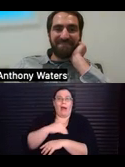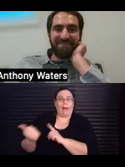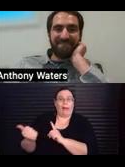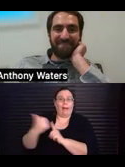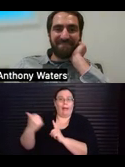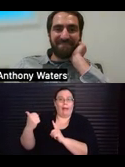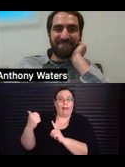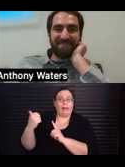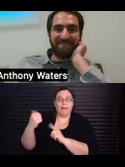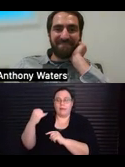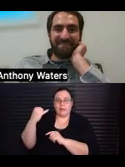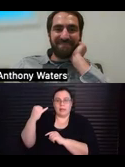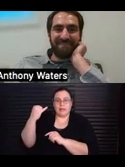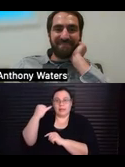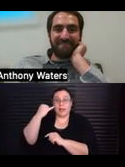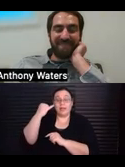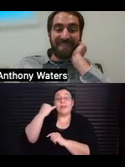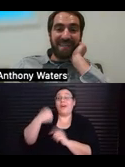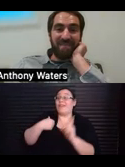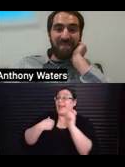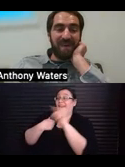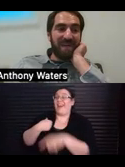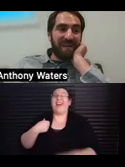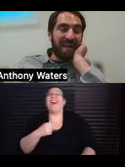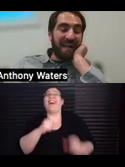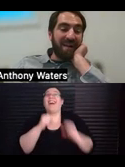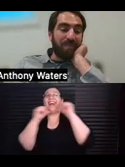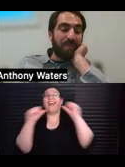What if somebody doesn't answer the questions honestly? Yeah.